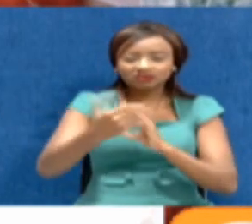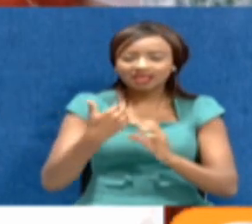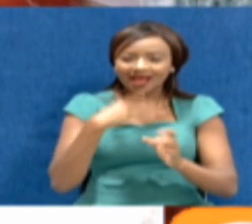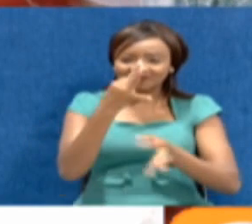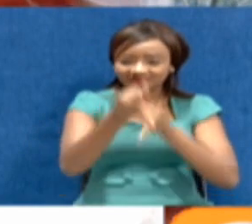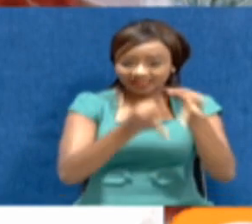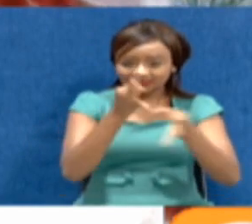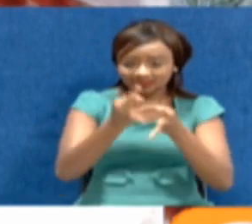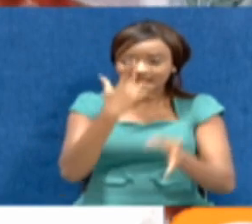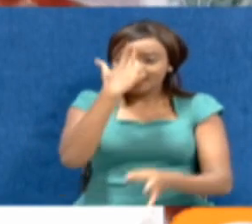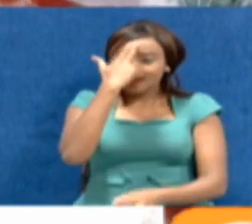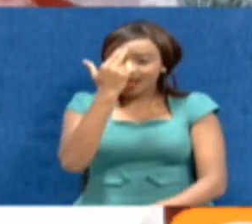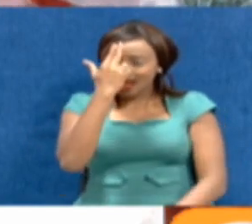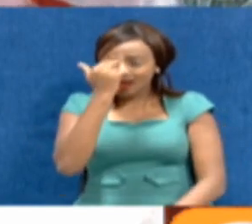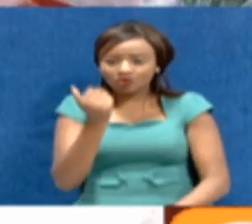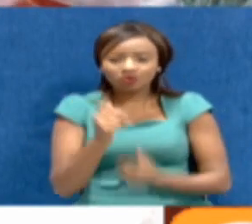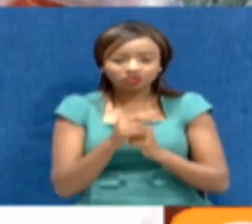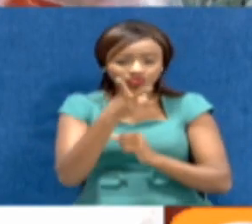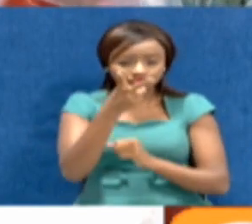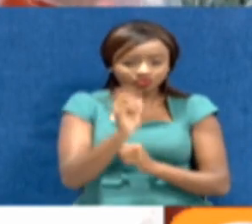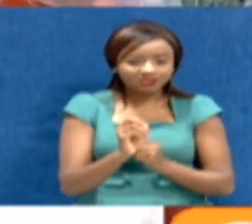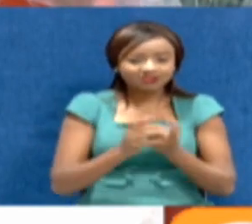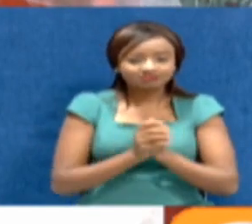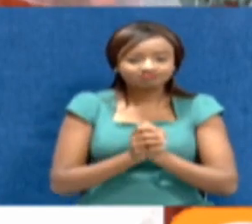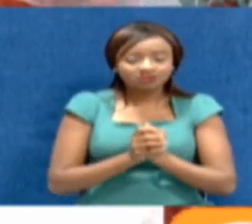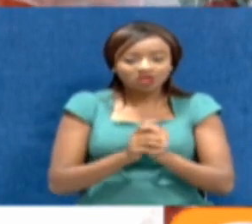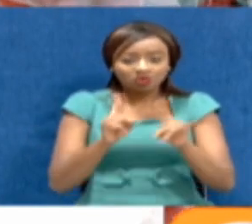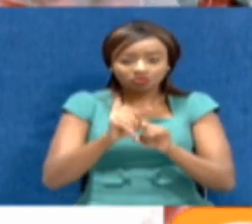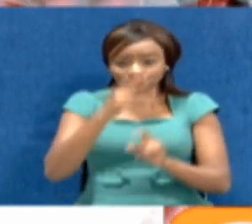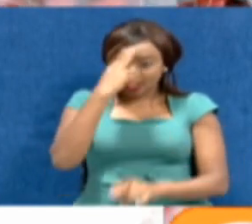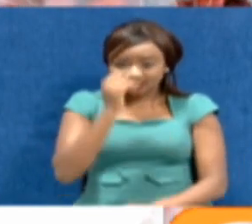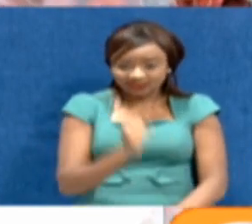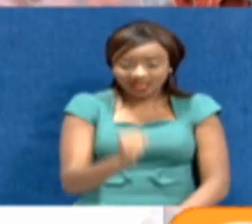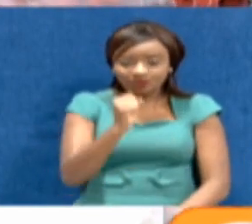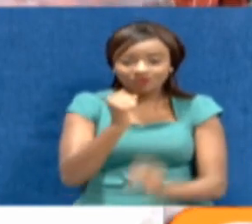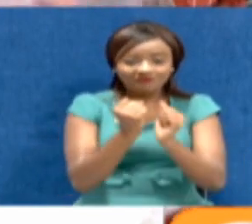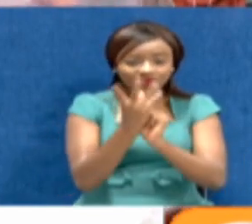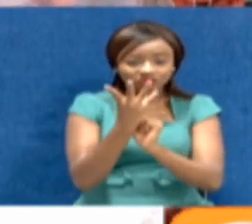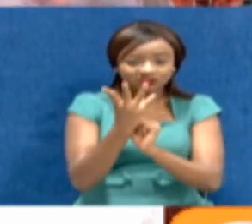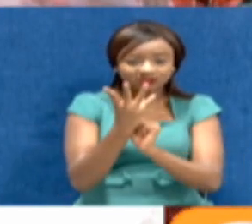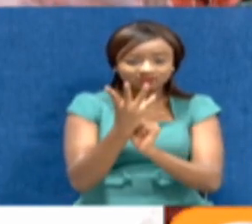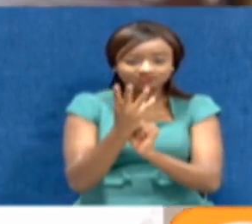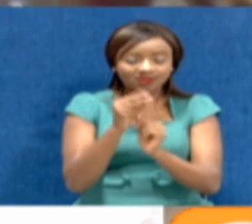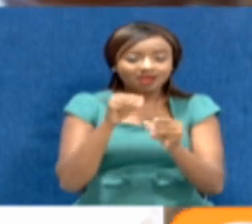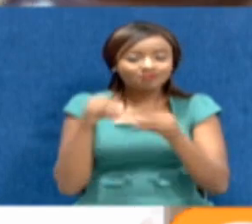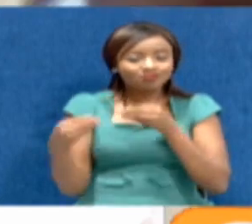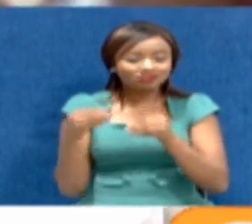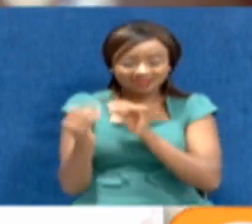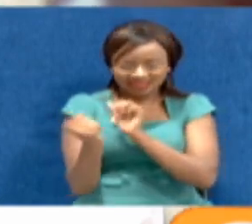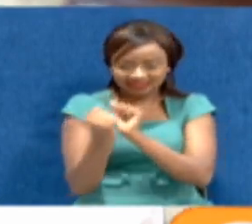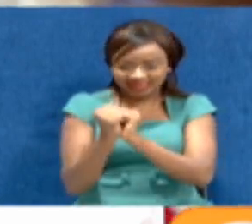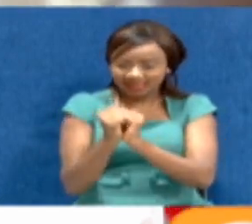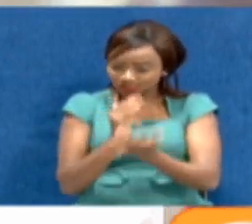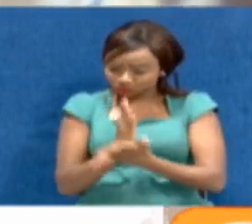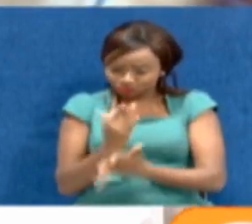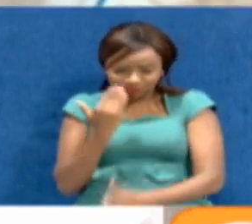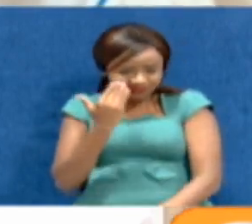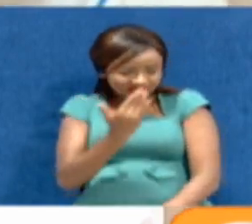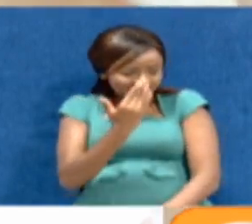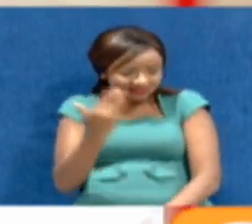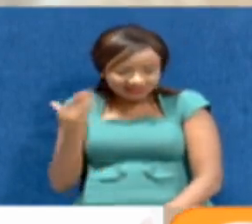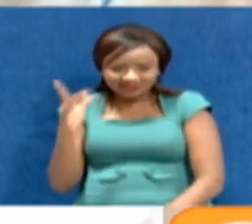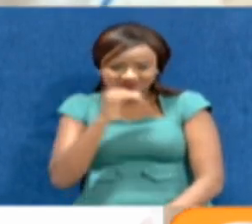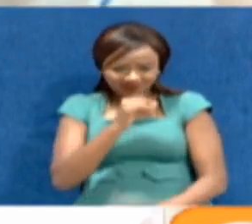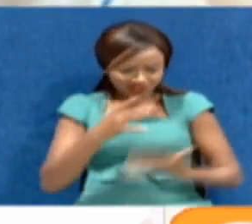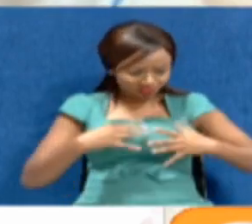cases, Narok 20, Kiambu 17, Kajiado 14, and Busia 10. The increasing number posing